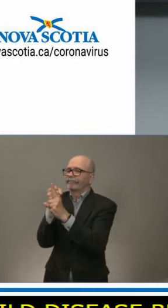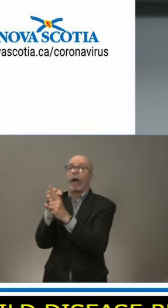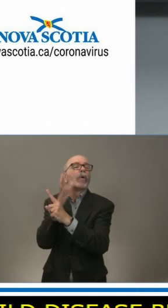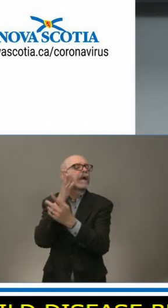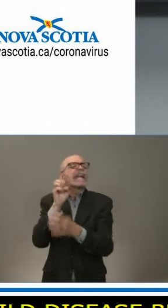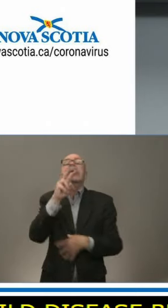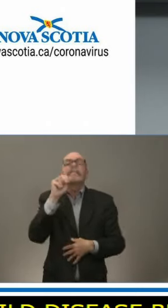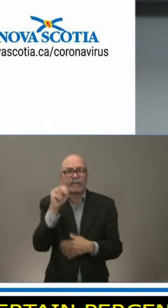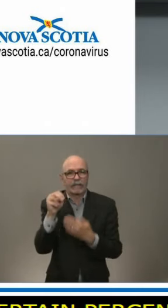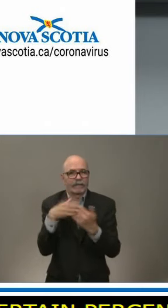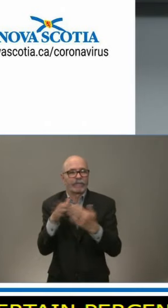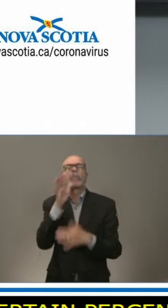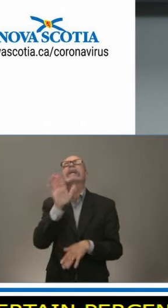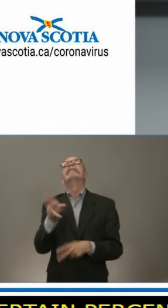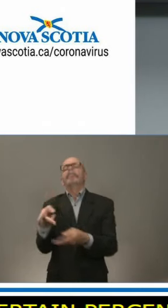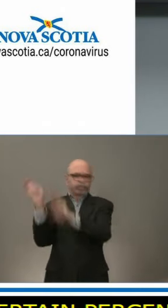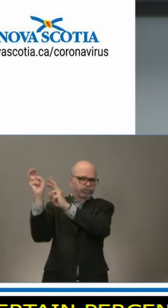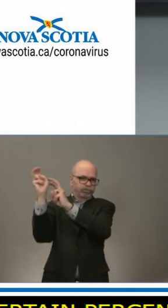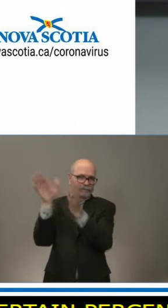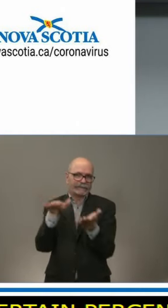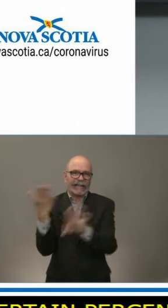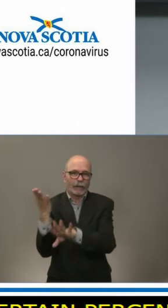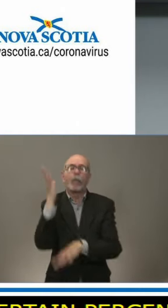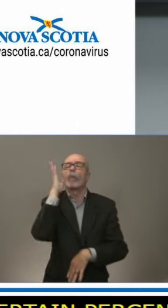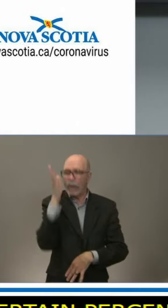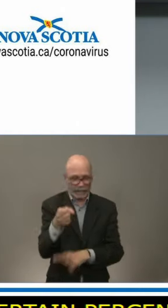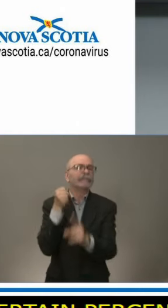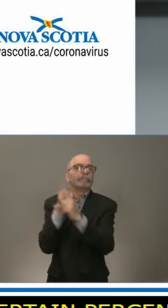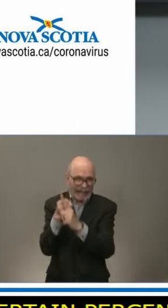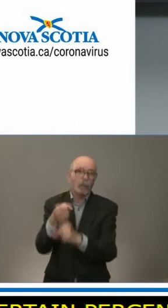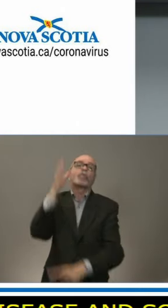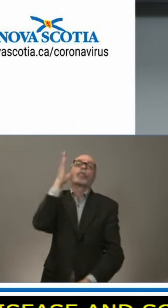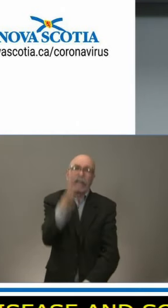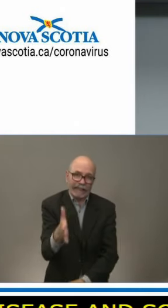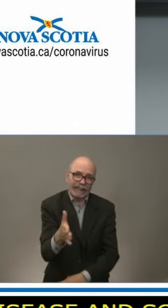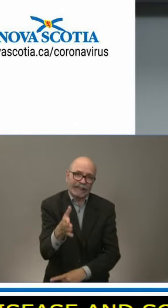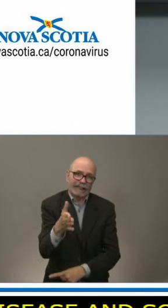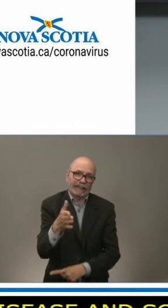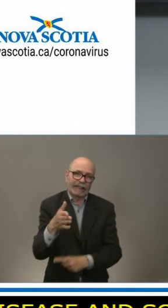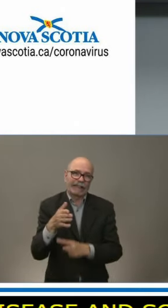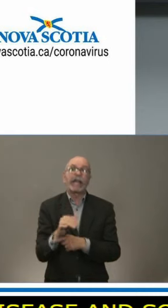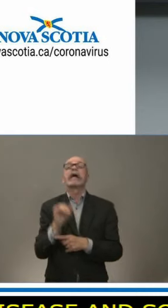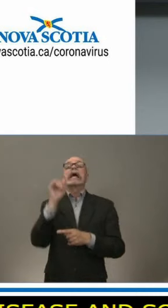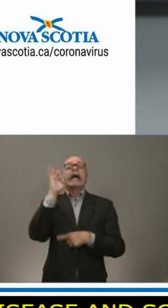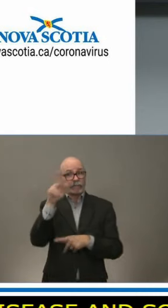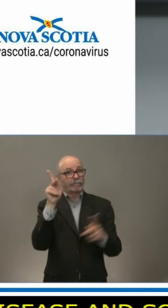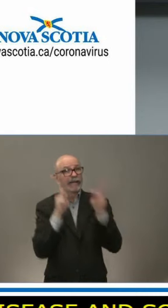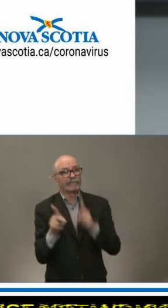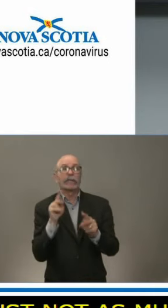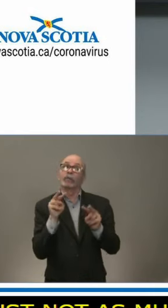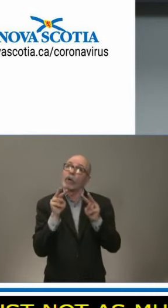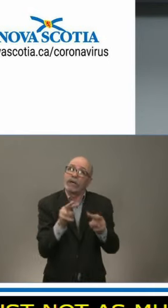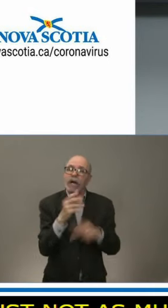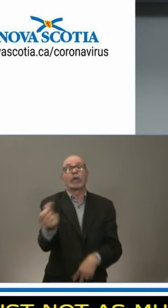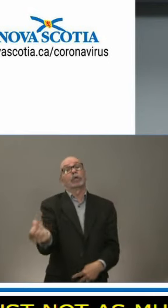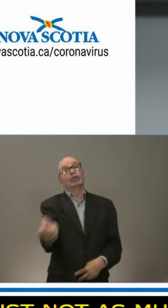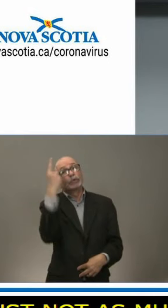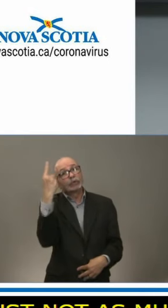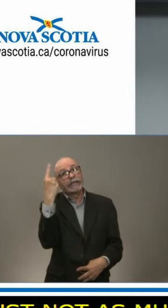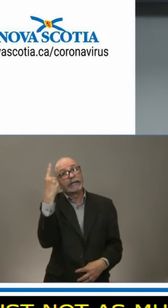people in higher risk groups. But I think it's important that people understand that. And if you have widespread of this